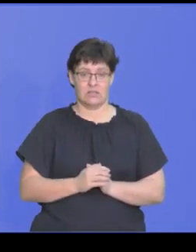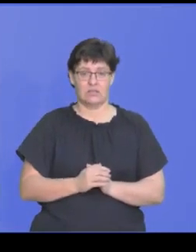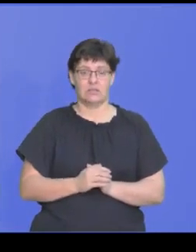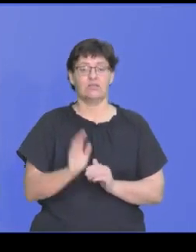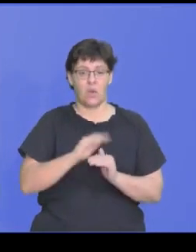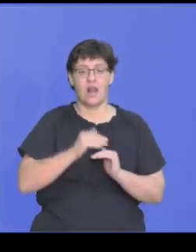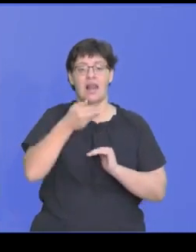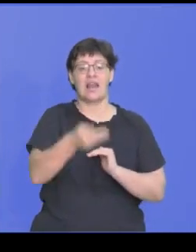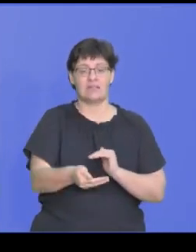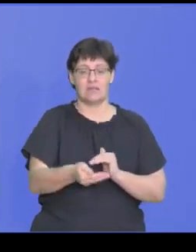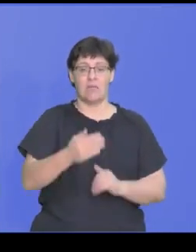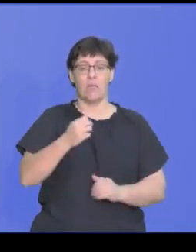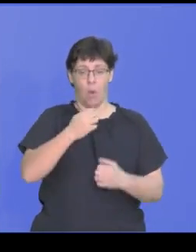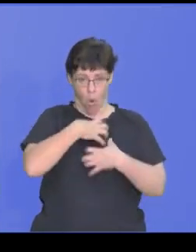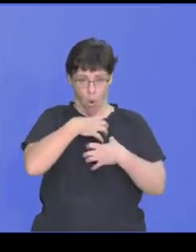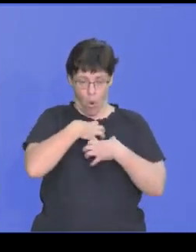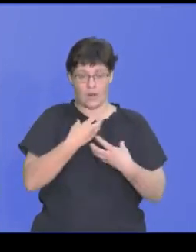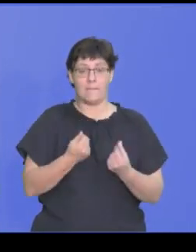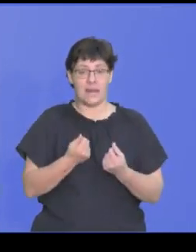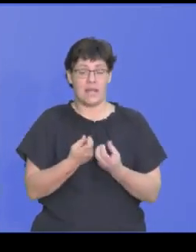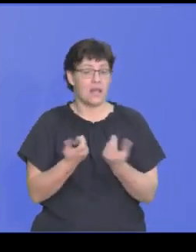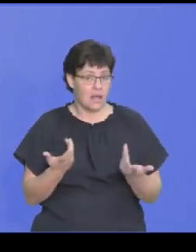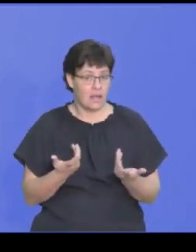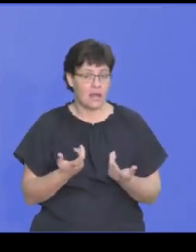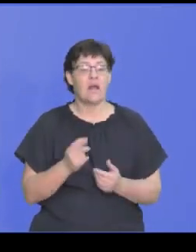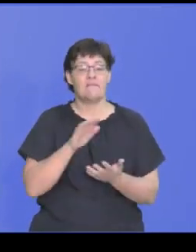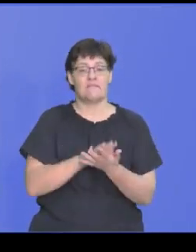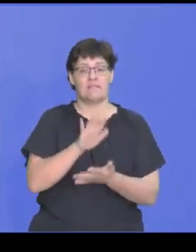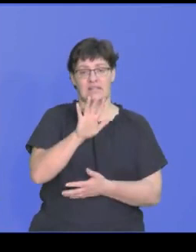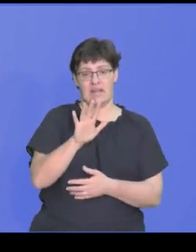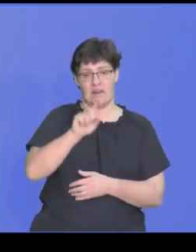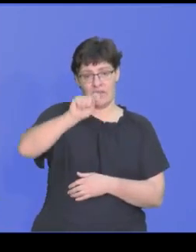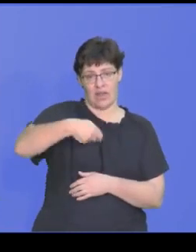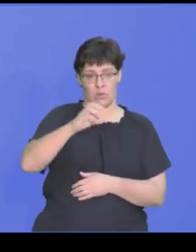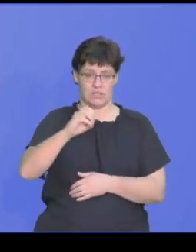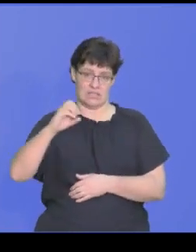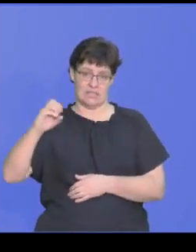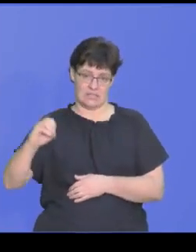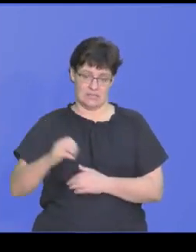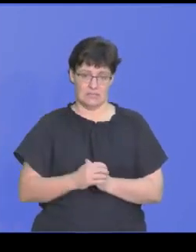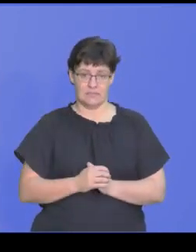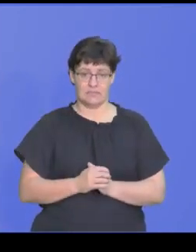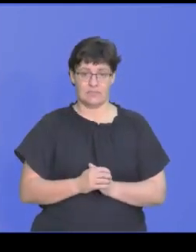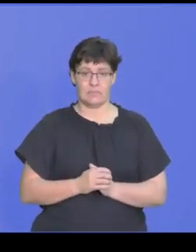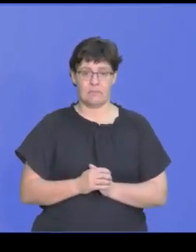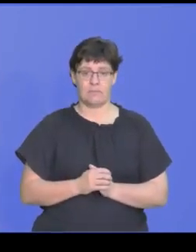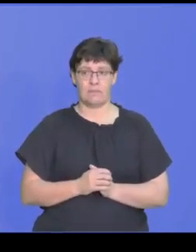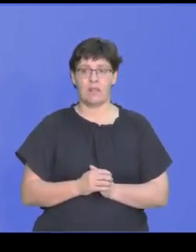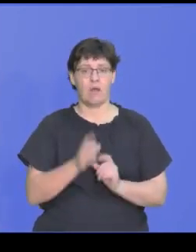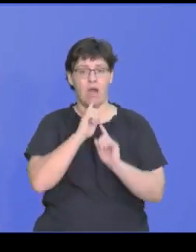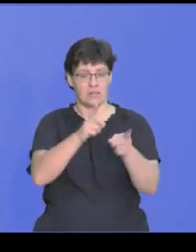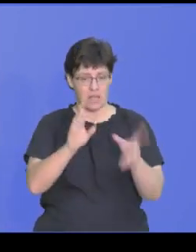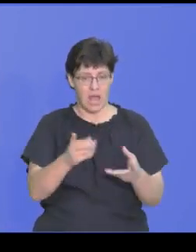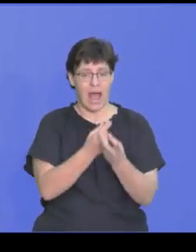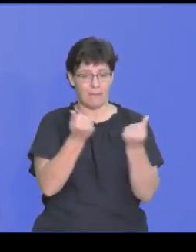and see that he's using 15,000 of his own money. He's using 15,000 Rand. Have I answered